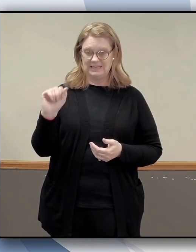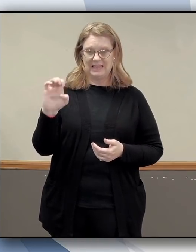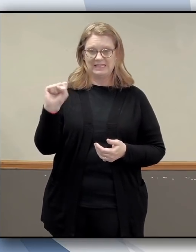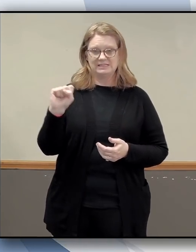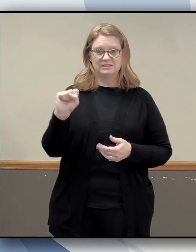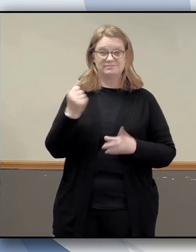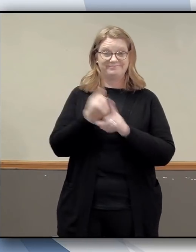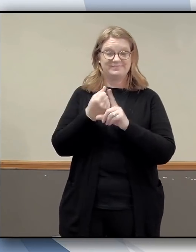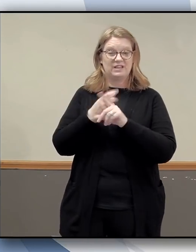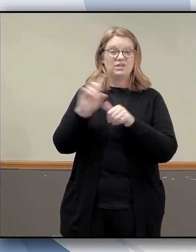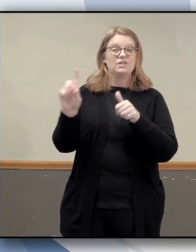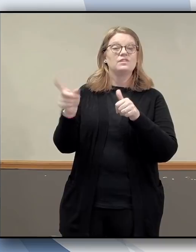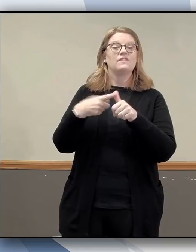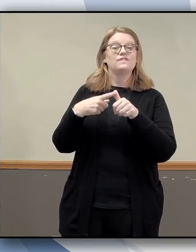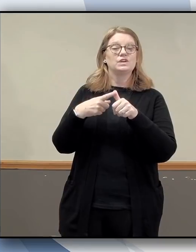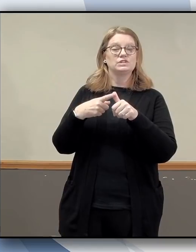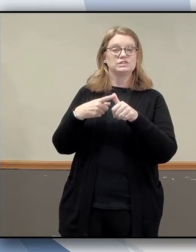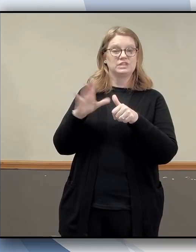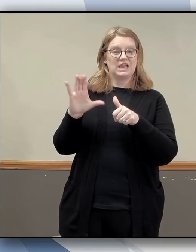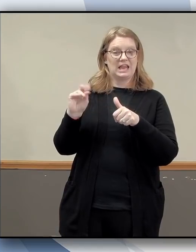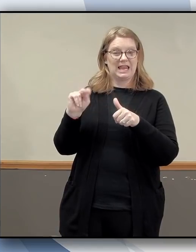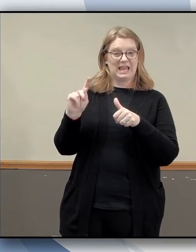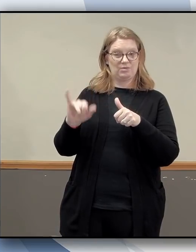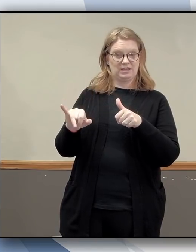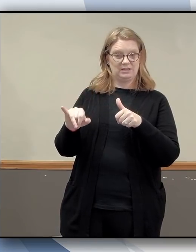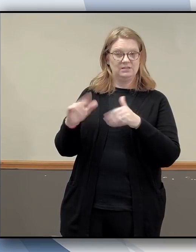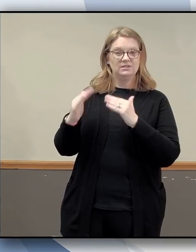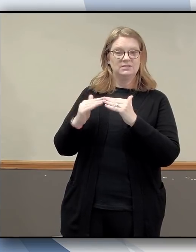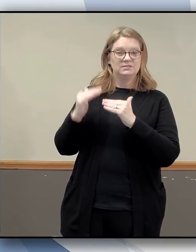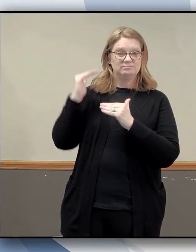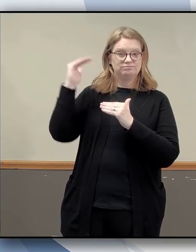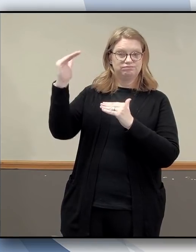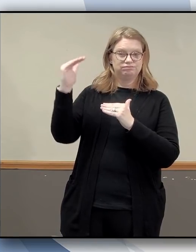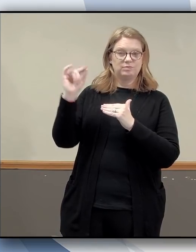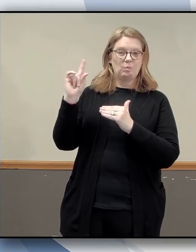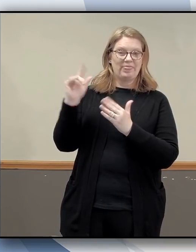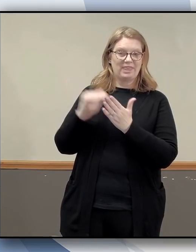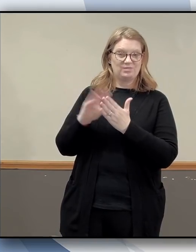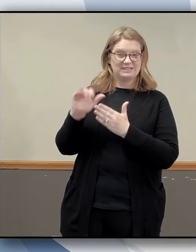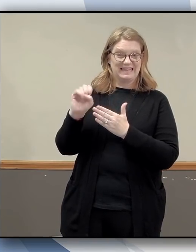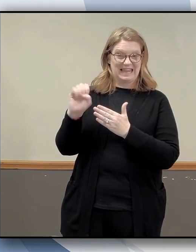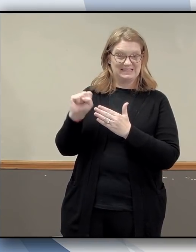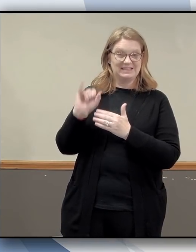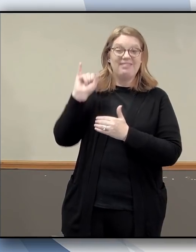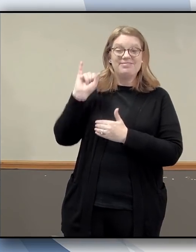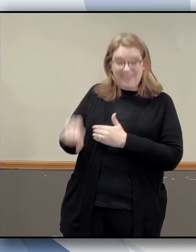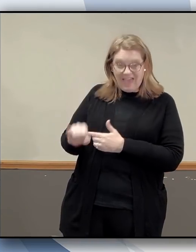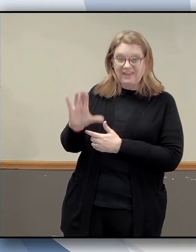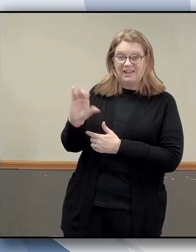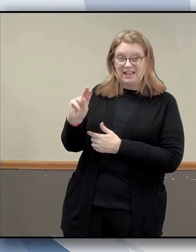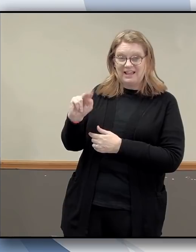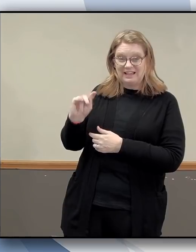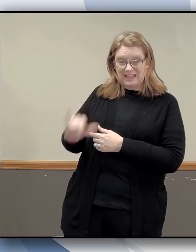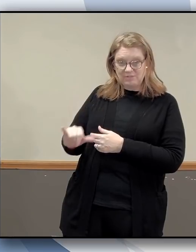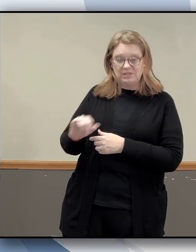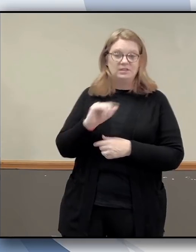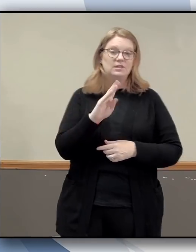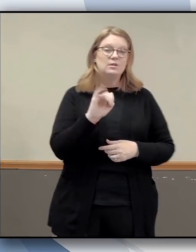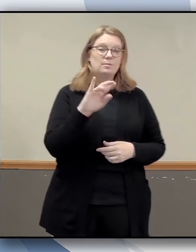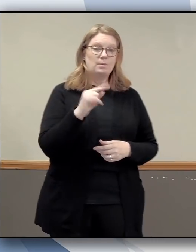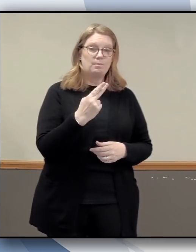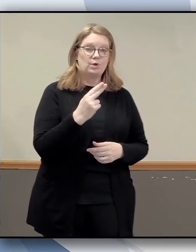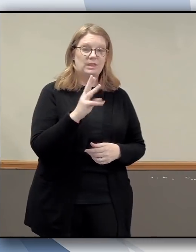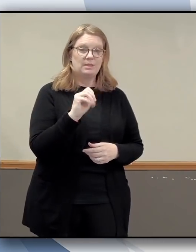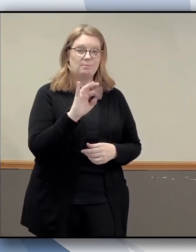first county in our state during the history of this pandemic to pass 1,000 cases. But Burley and Morton